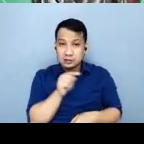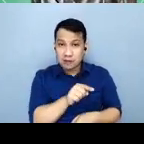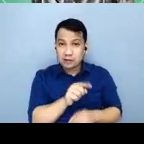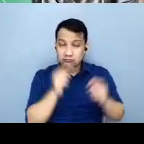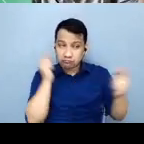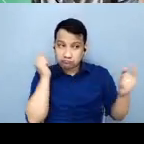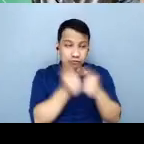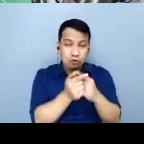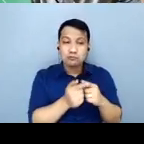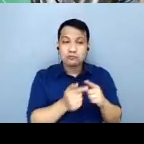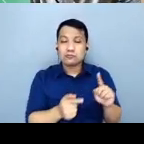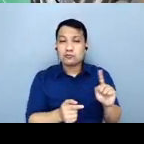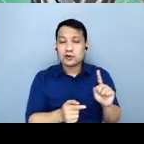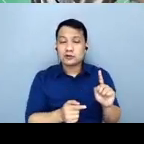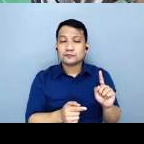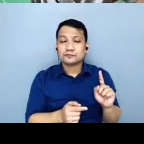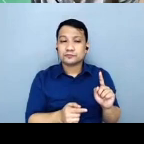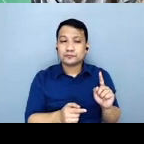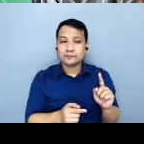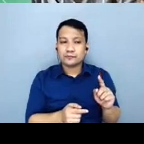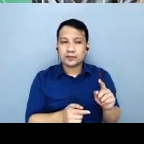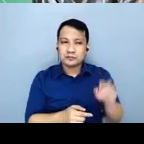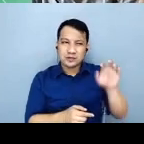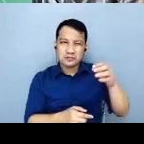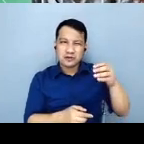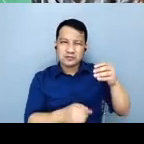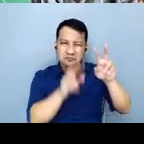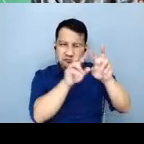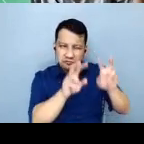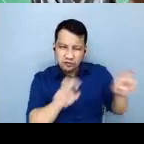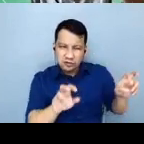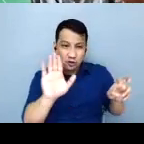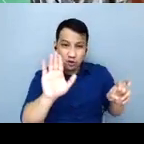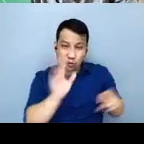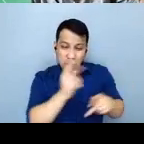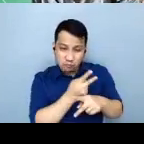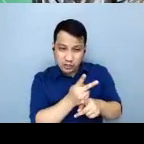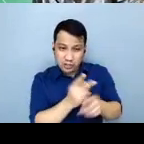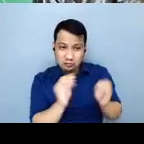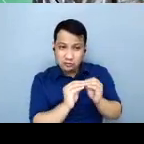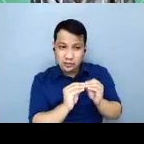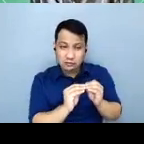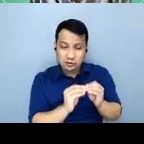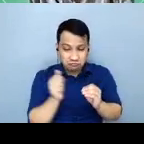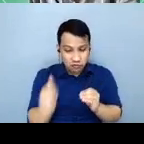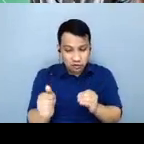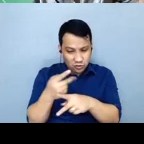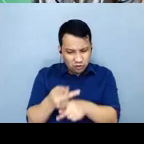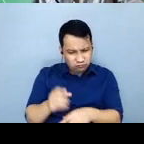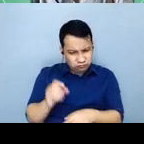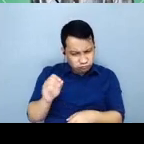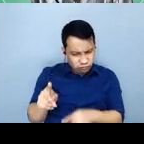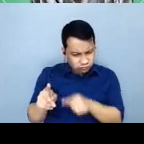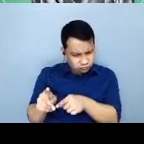is that you can examine each part of your product, not just the product itself. You can look into, okay, when